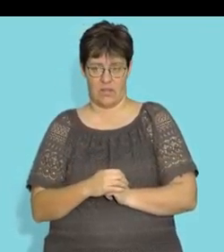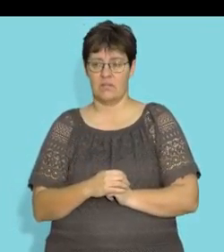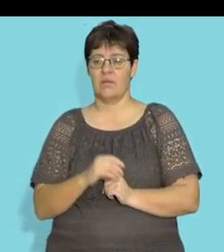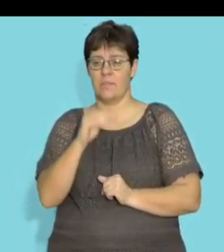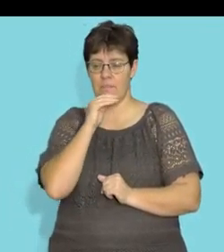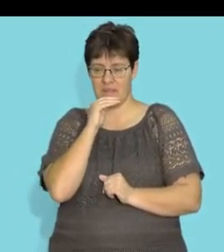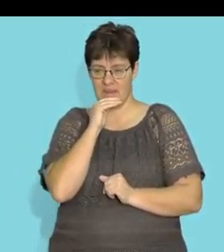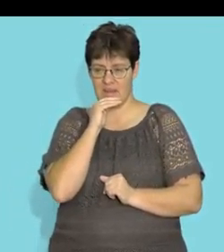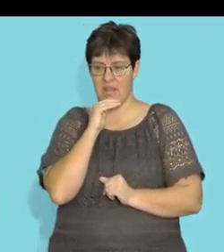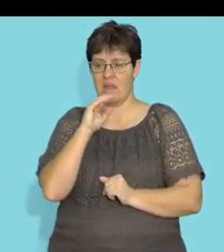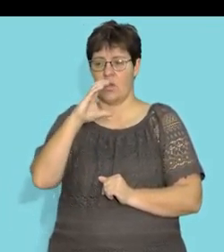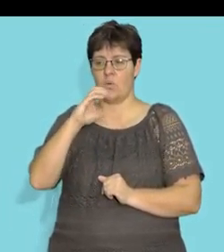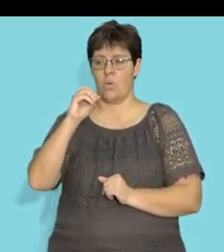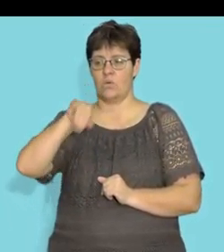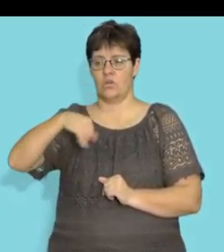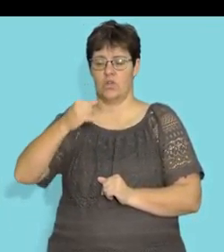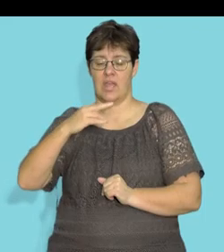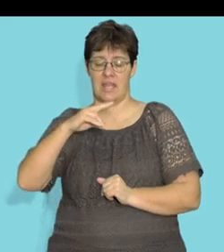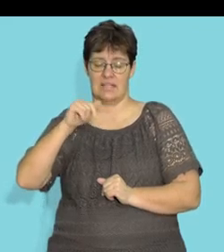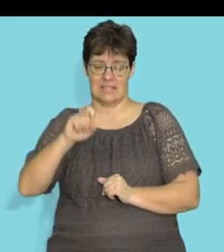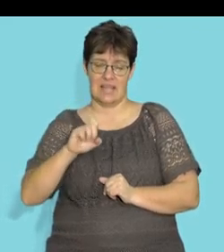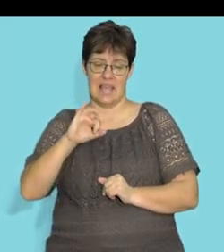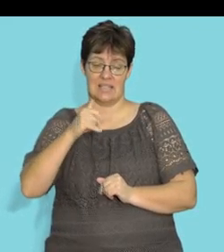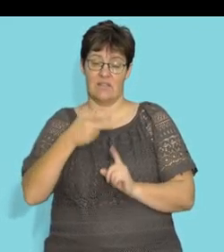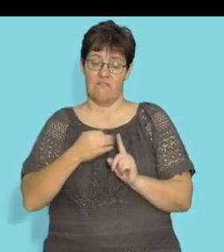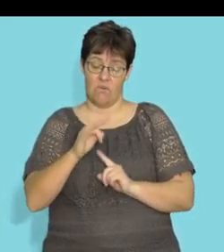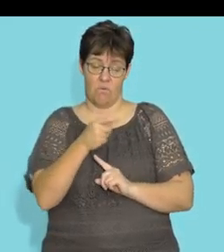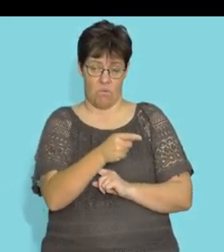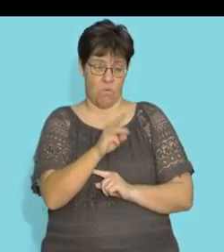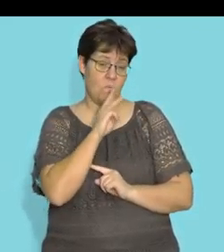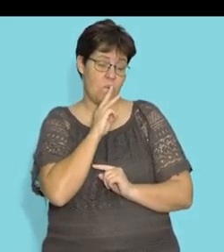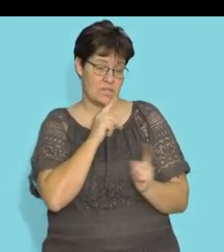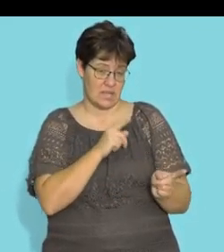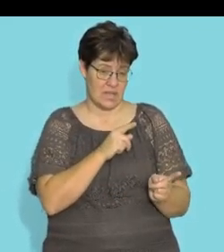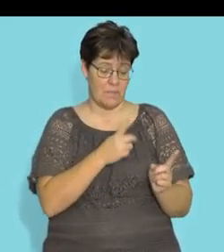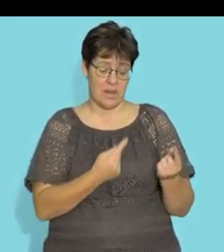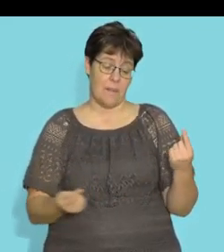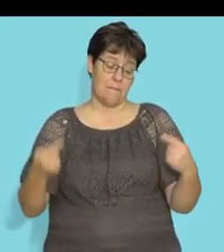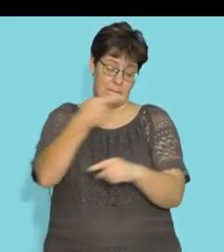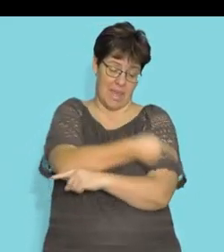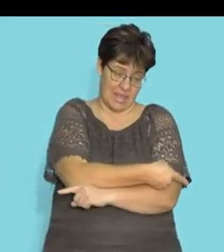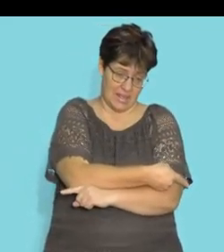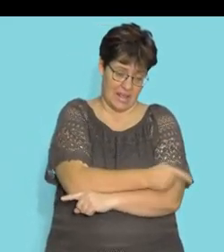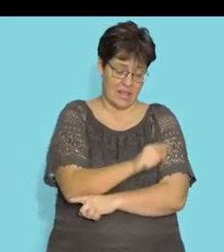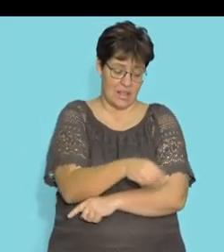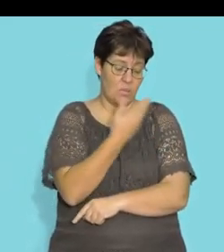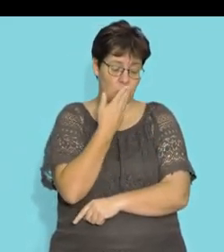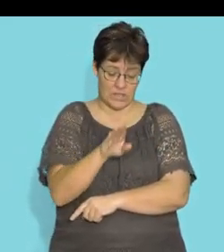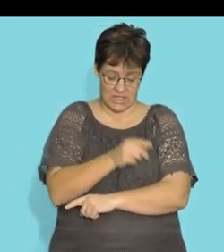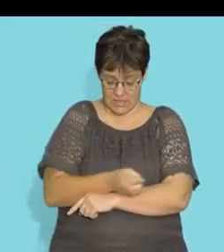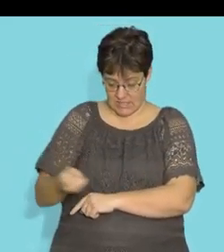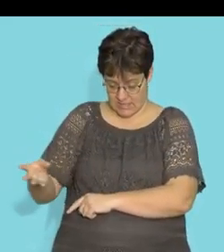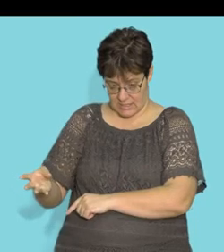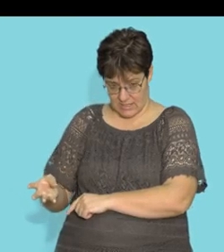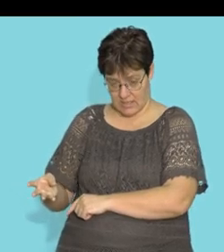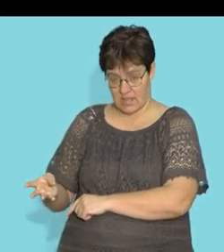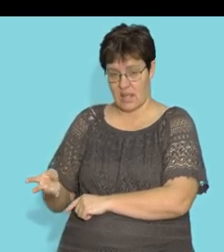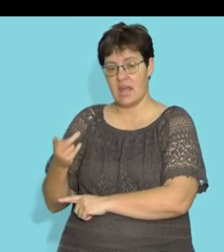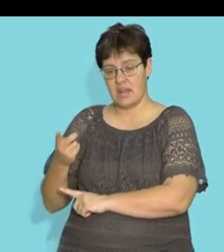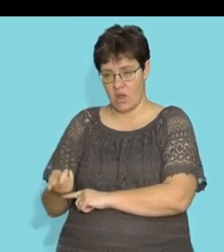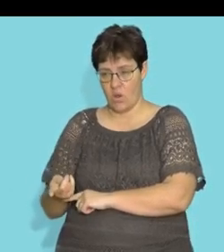the water will now receive or accept a proton and becomes hydronium ion,